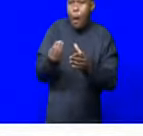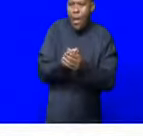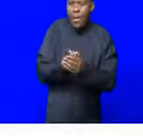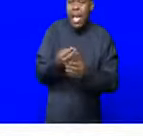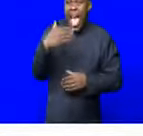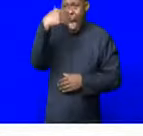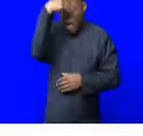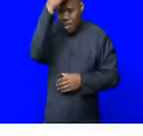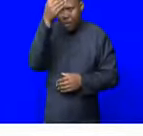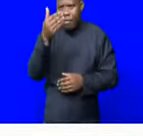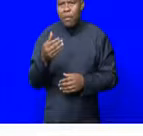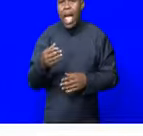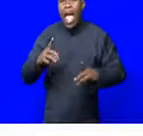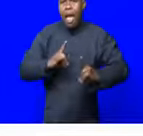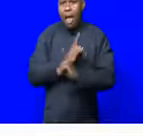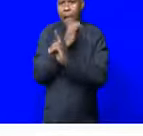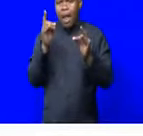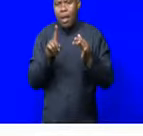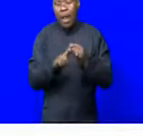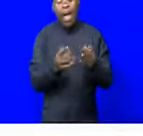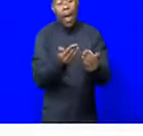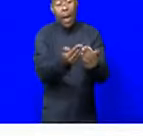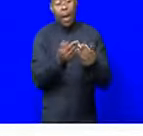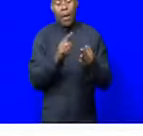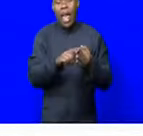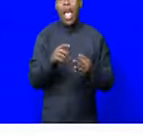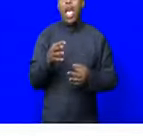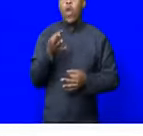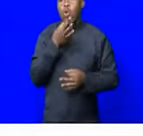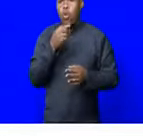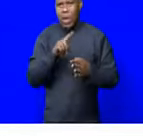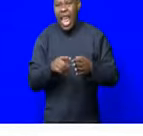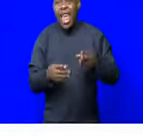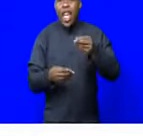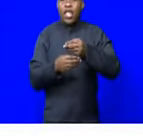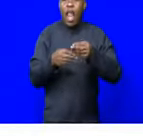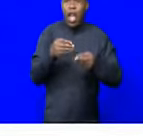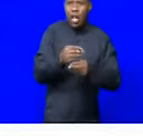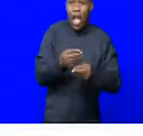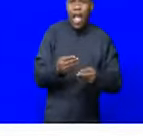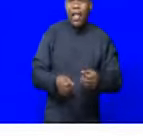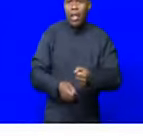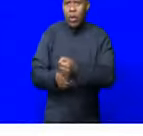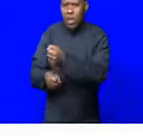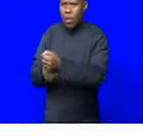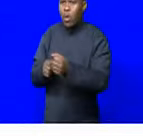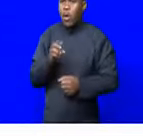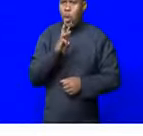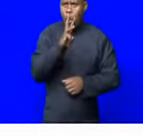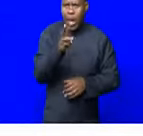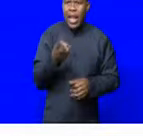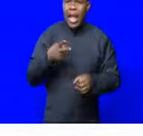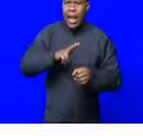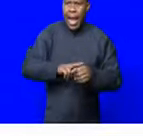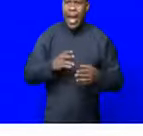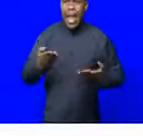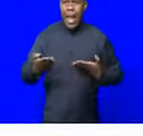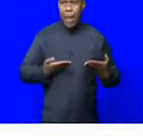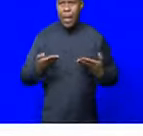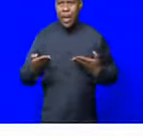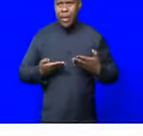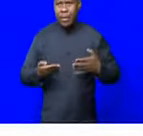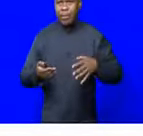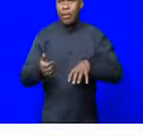health, education, youth, infrastructure sectors. According to the SEL, Chairperson